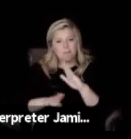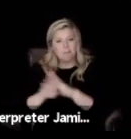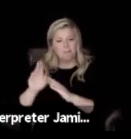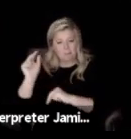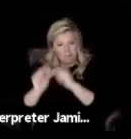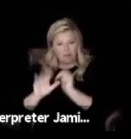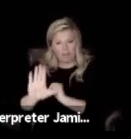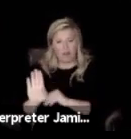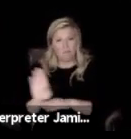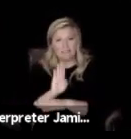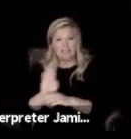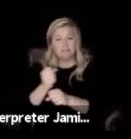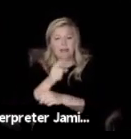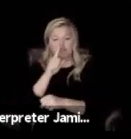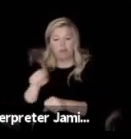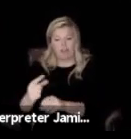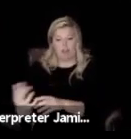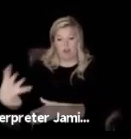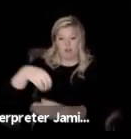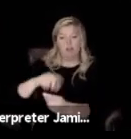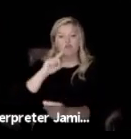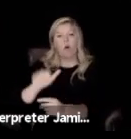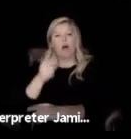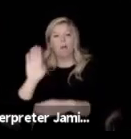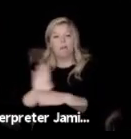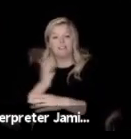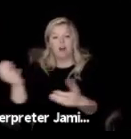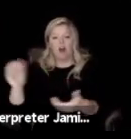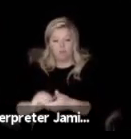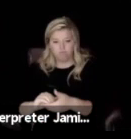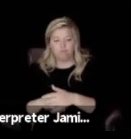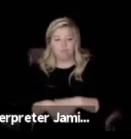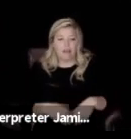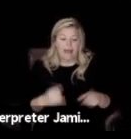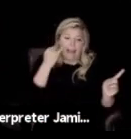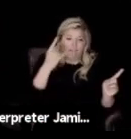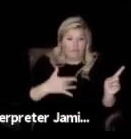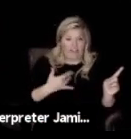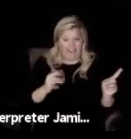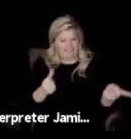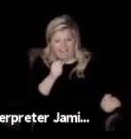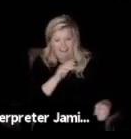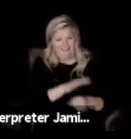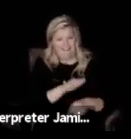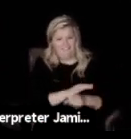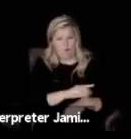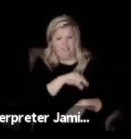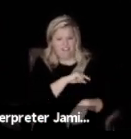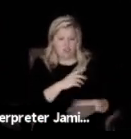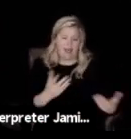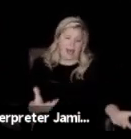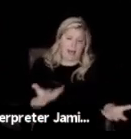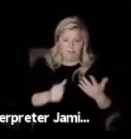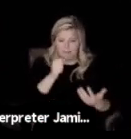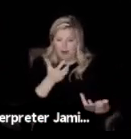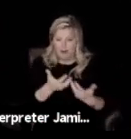to them and want to buy from them. So if that's not enough, I'm probably not your speaker, but I think that you're